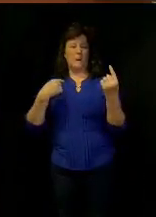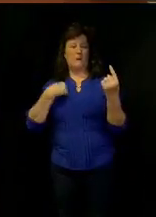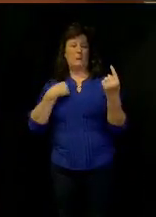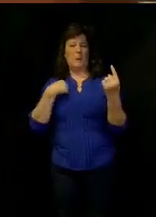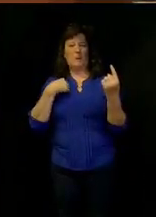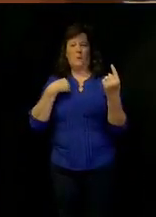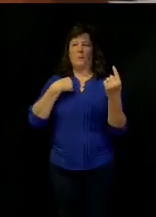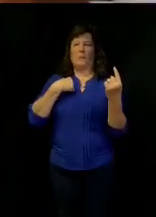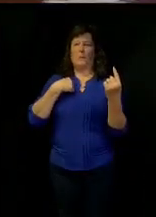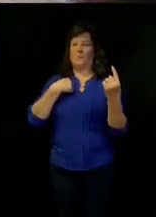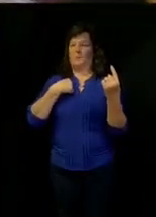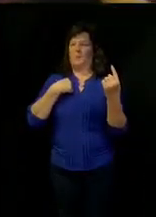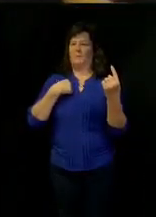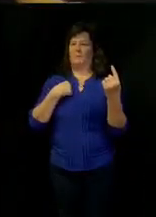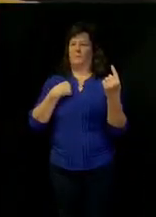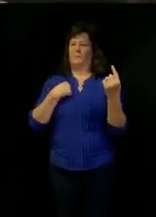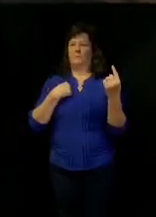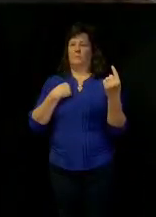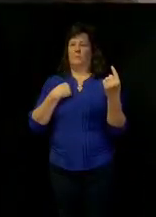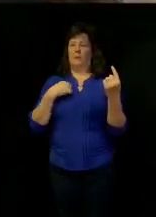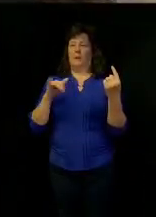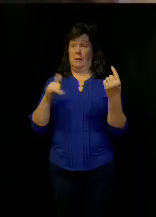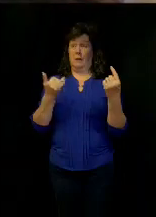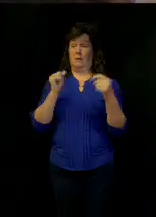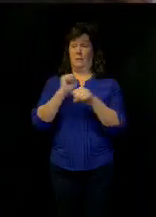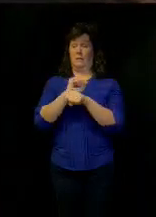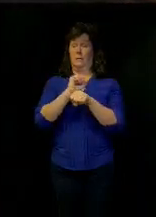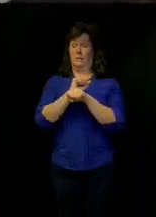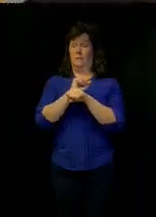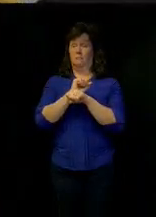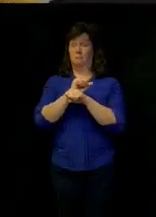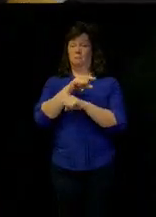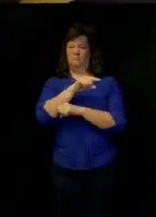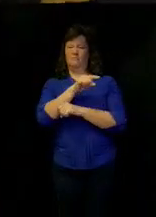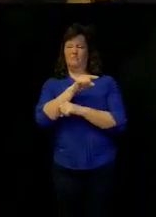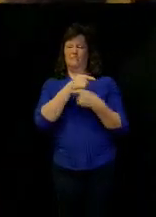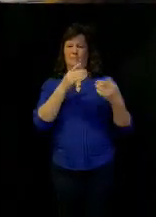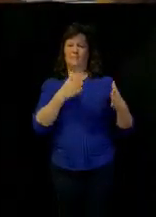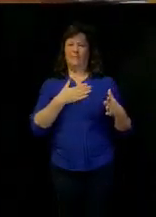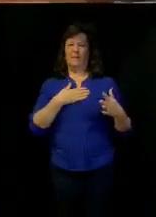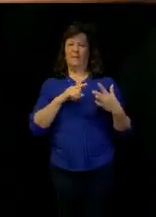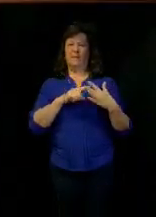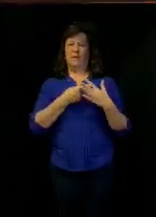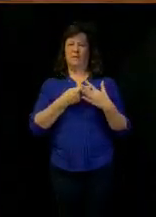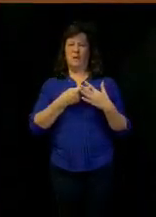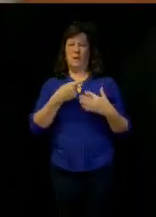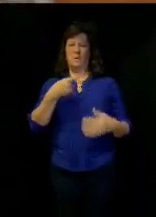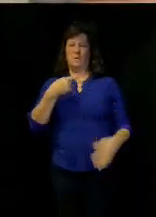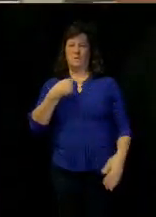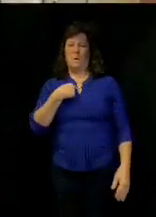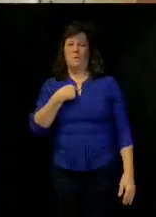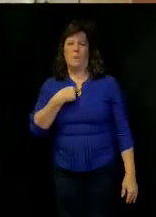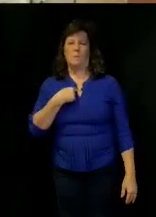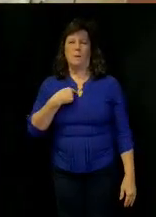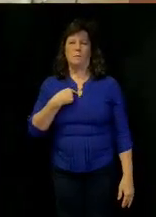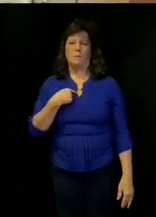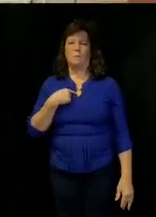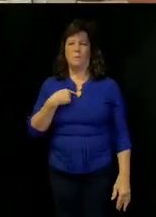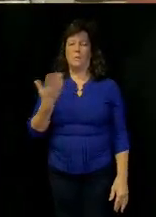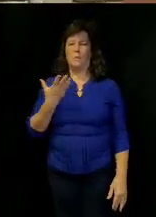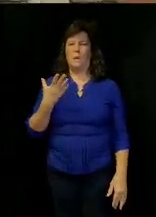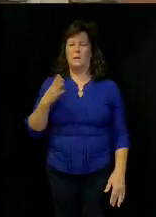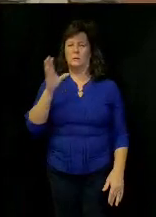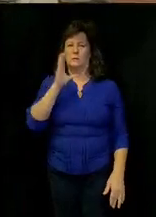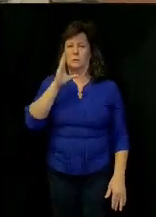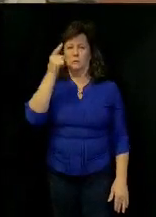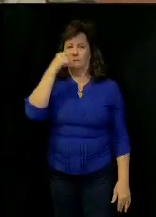Right? And what he does, check this out now. What he does, he starts poking on you, and you know what he's trying to find?